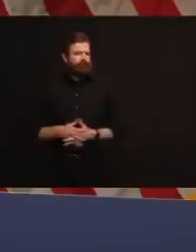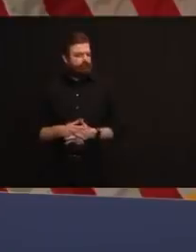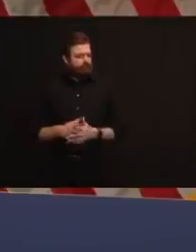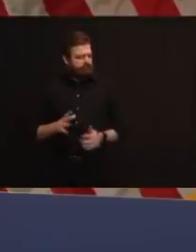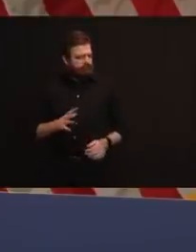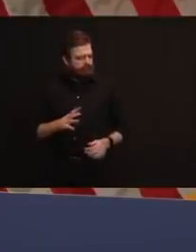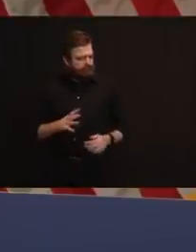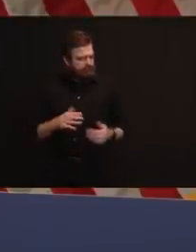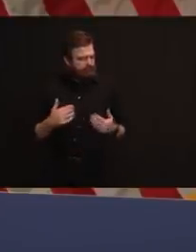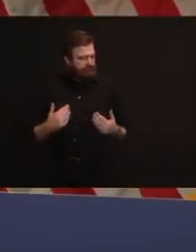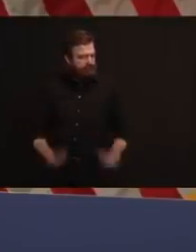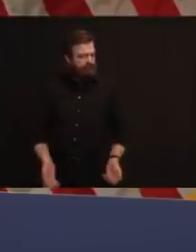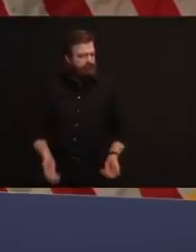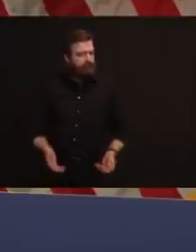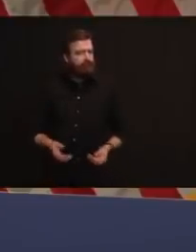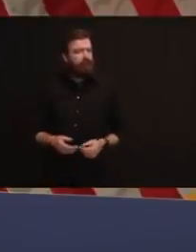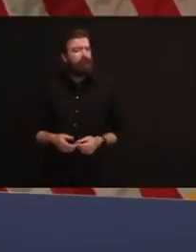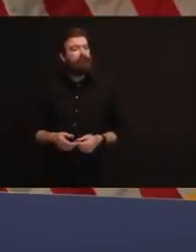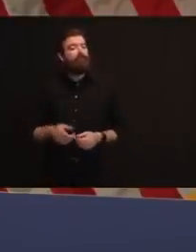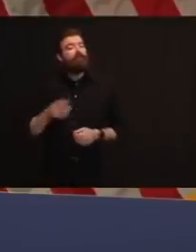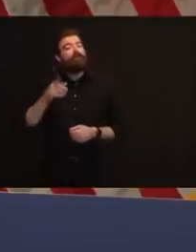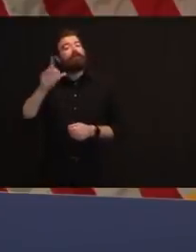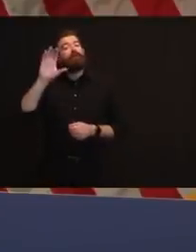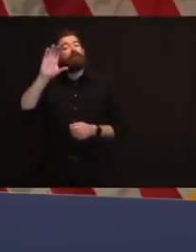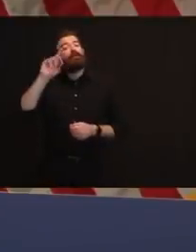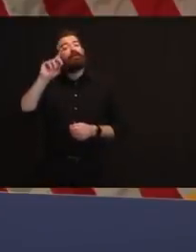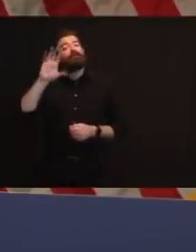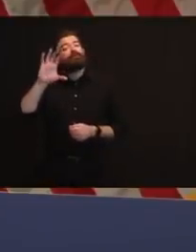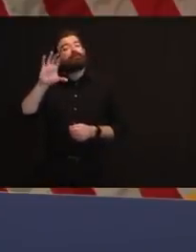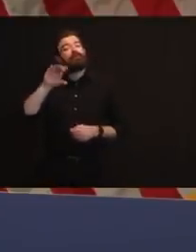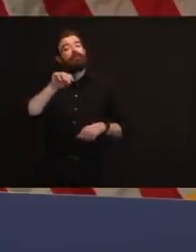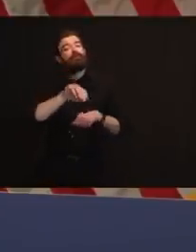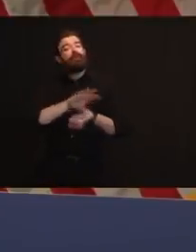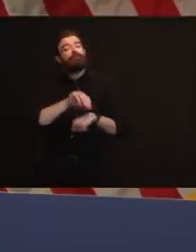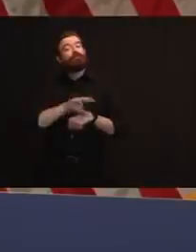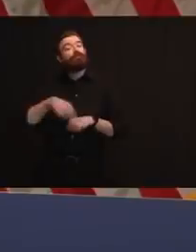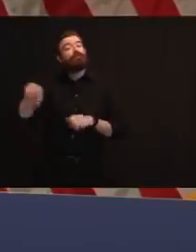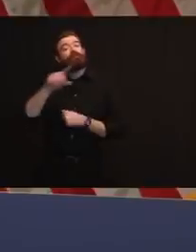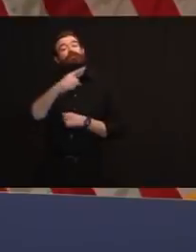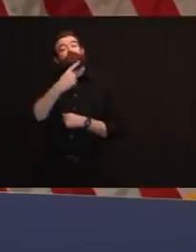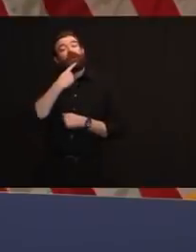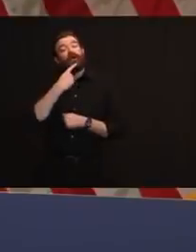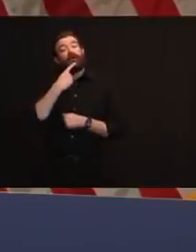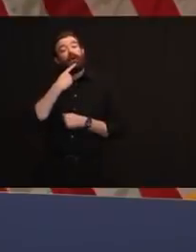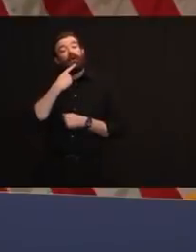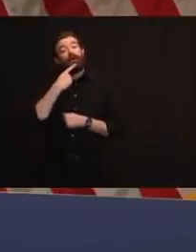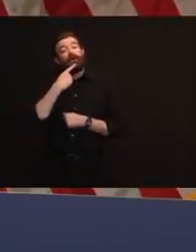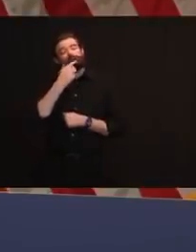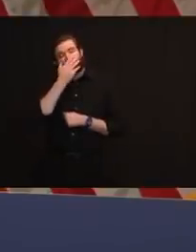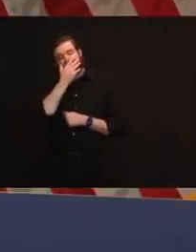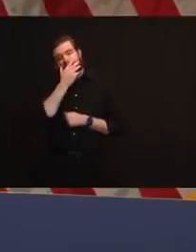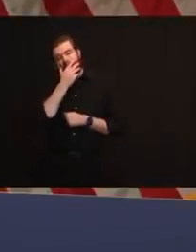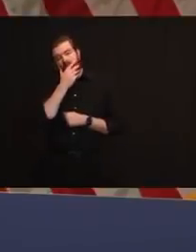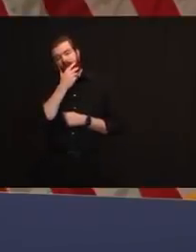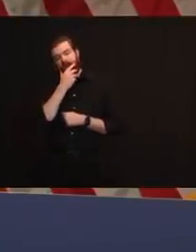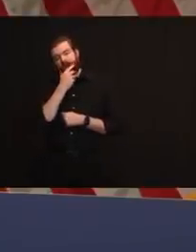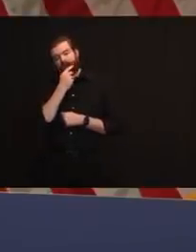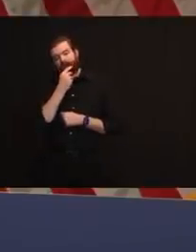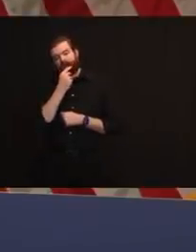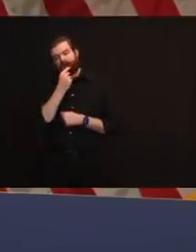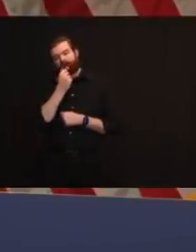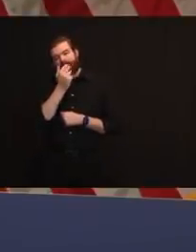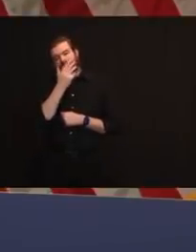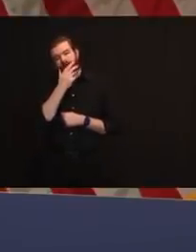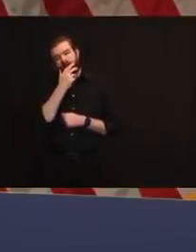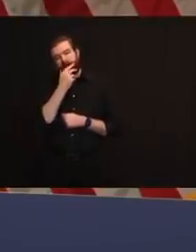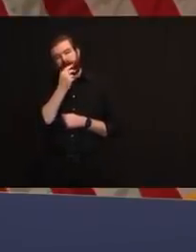CDC, ACIP CDC guidance is that they basically say that there's no reason why they